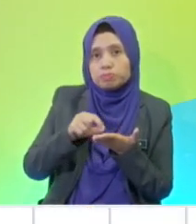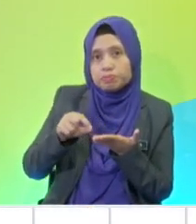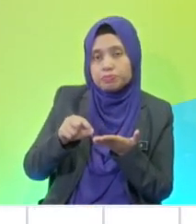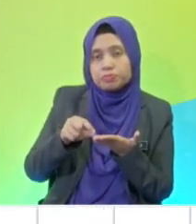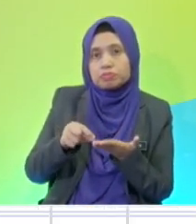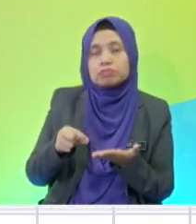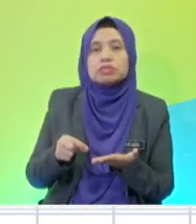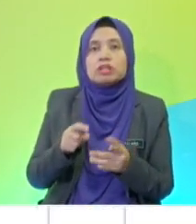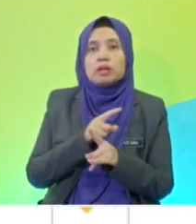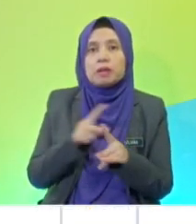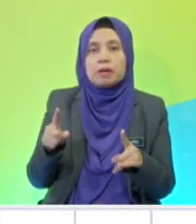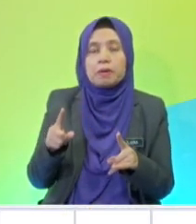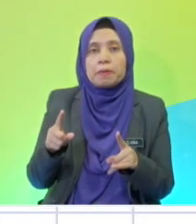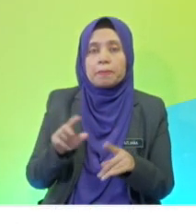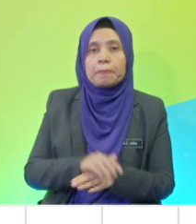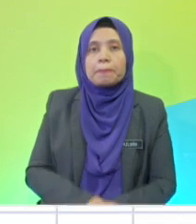but you don't have to.